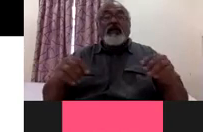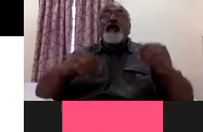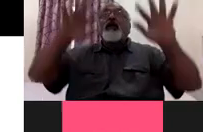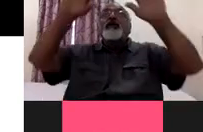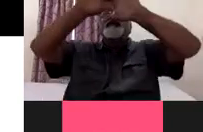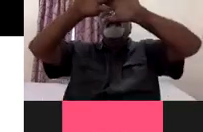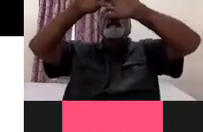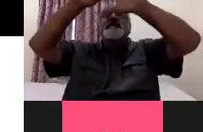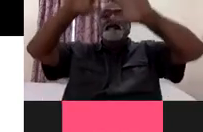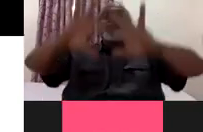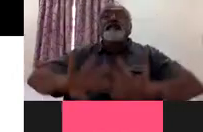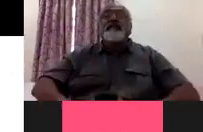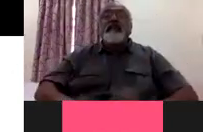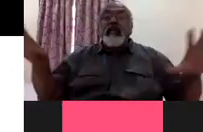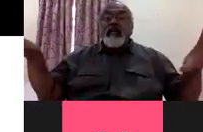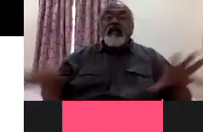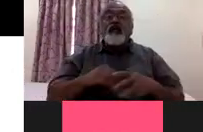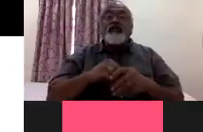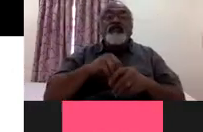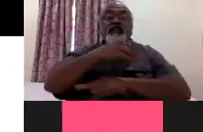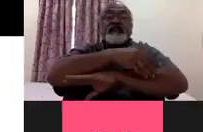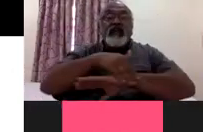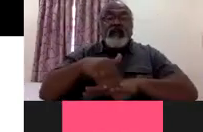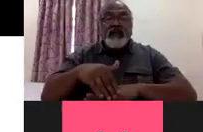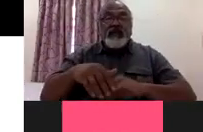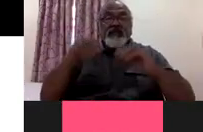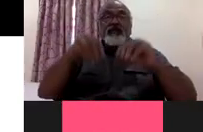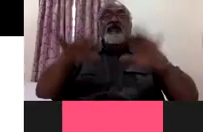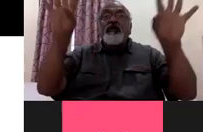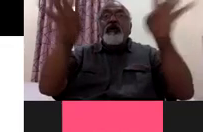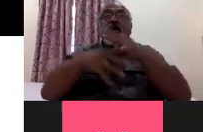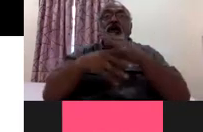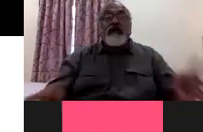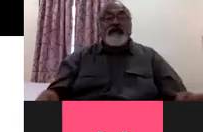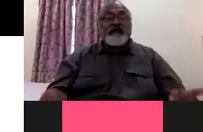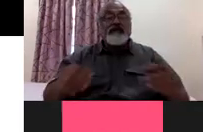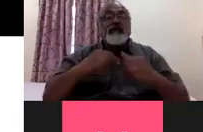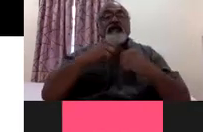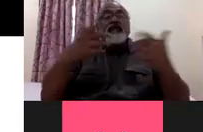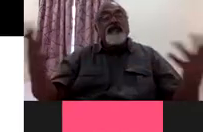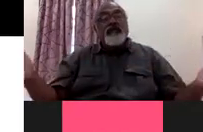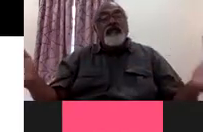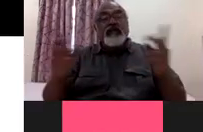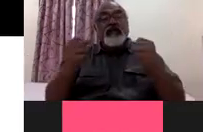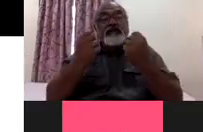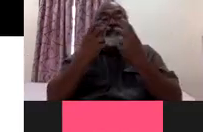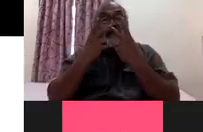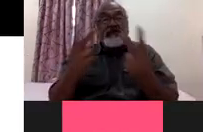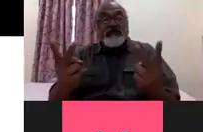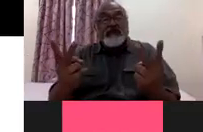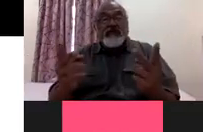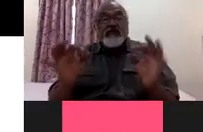if I create inclusive design by removing and putting a wire mesh, then everybody gets to see.